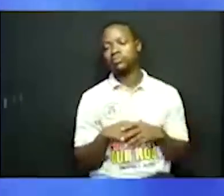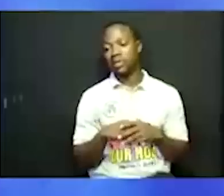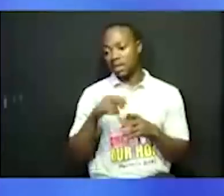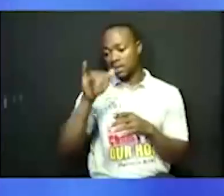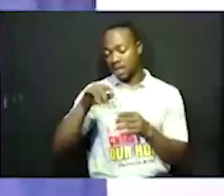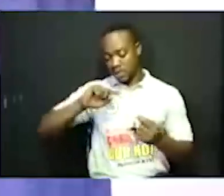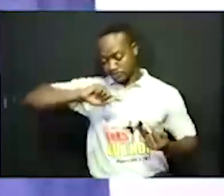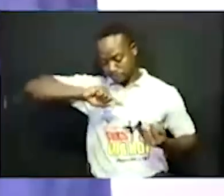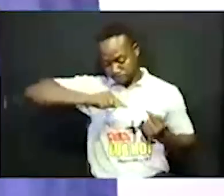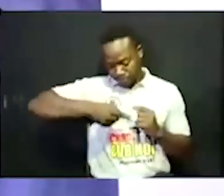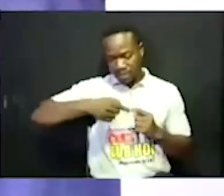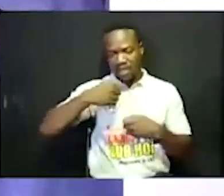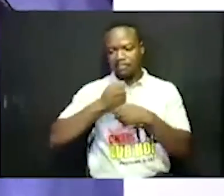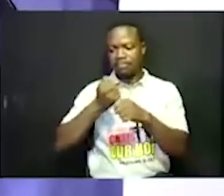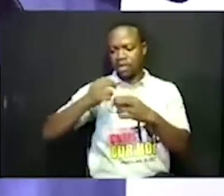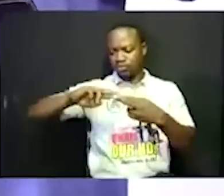Bitterness destroys